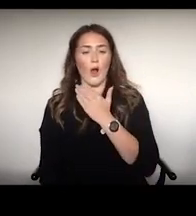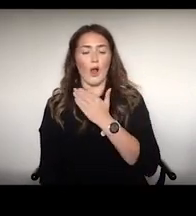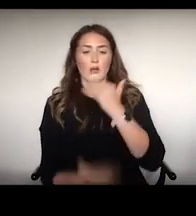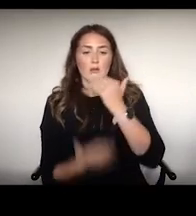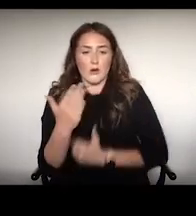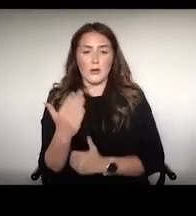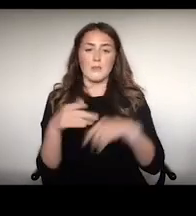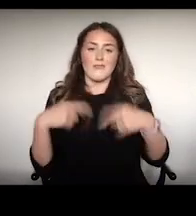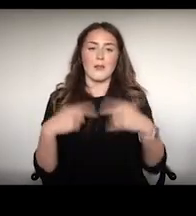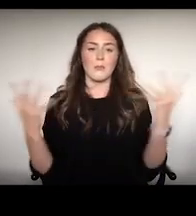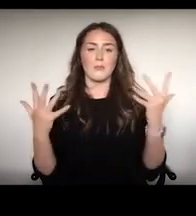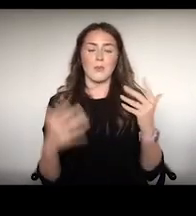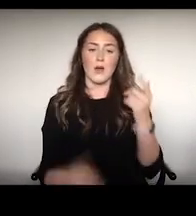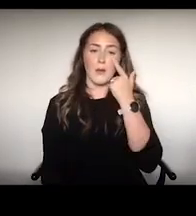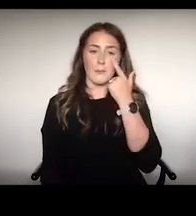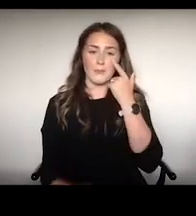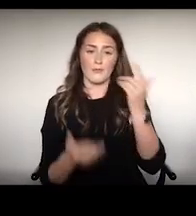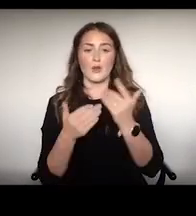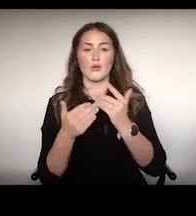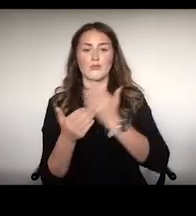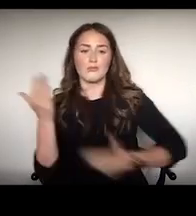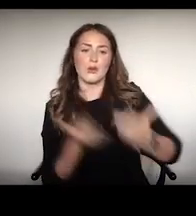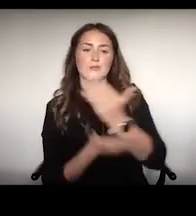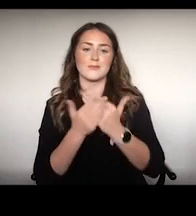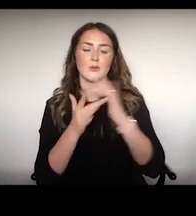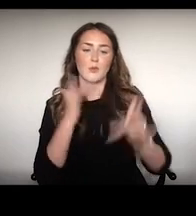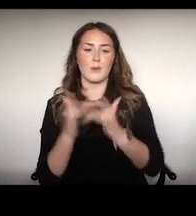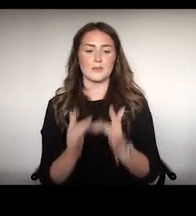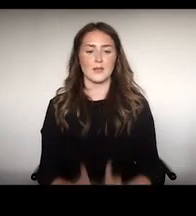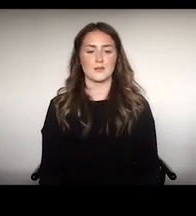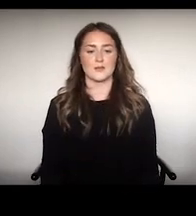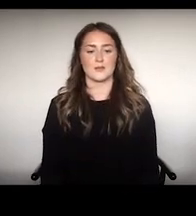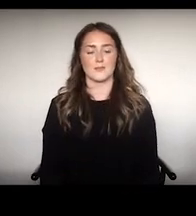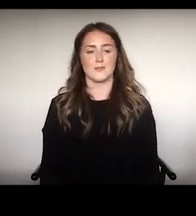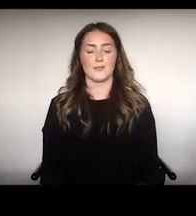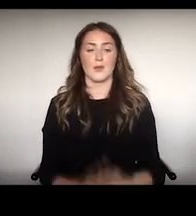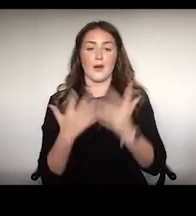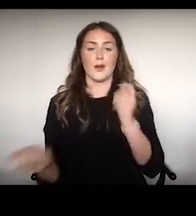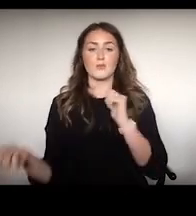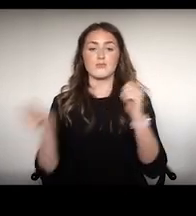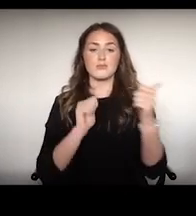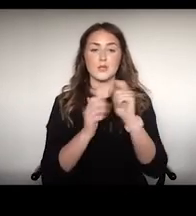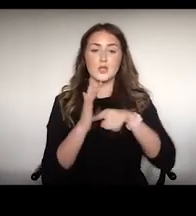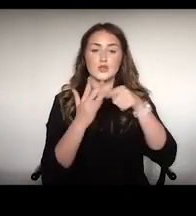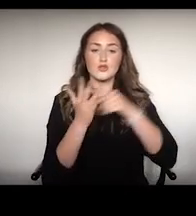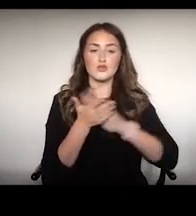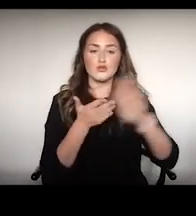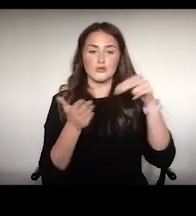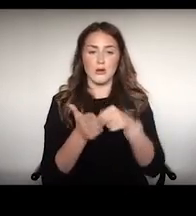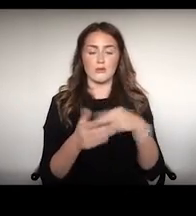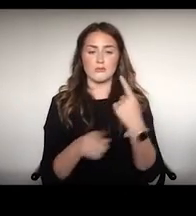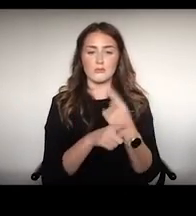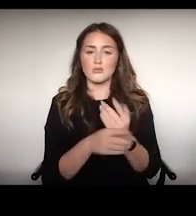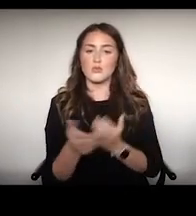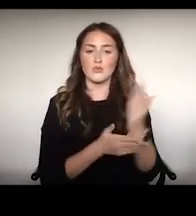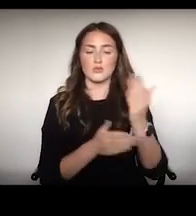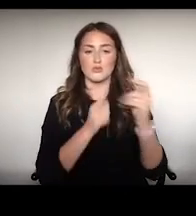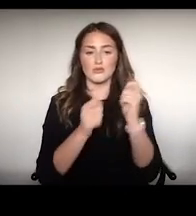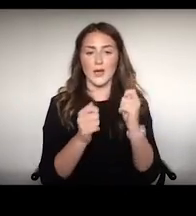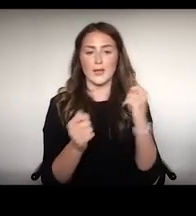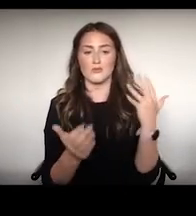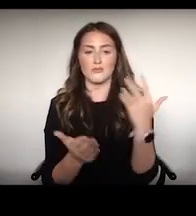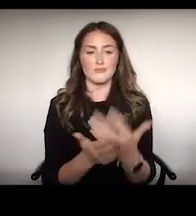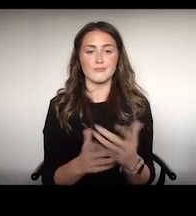This document, along with all of our consultation materials, is available on our consultation website. And I'll